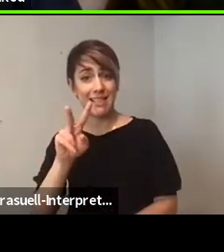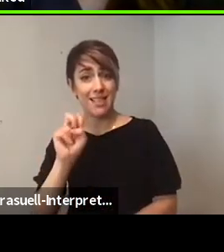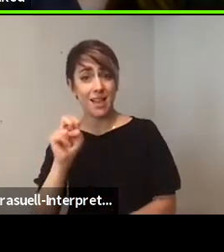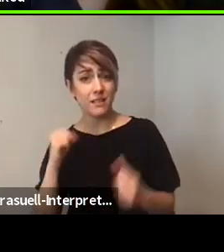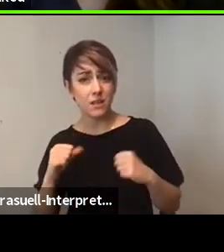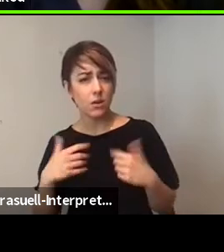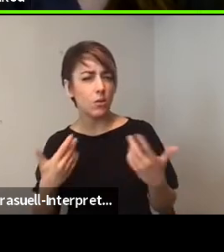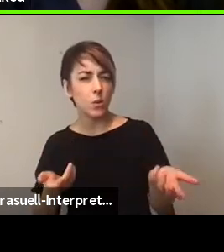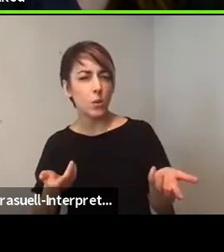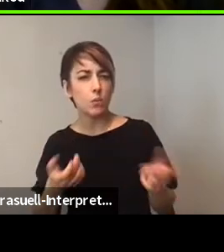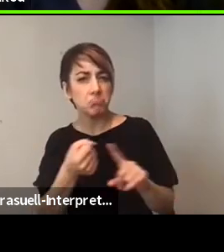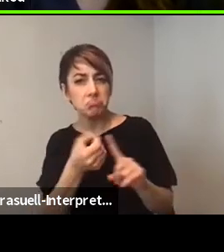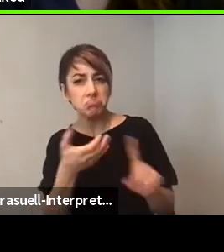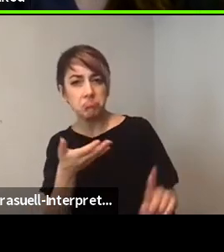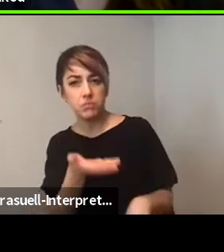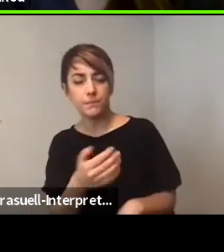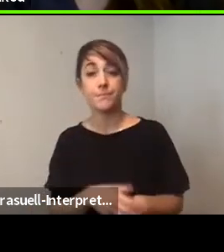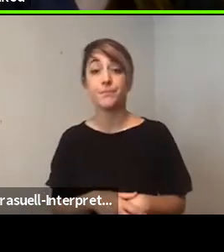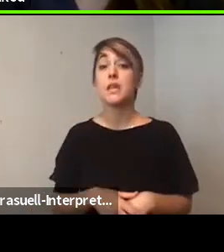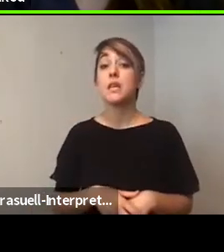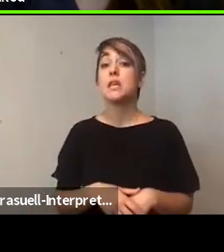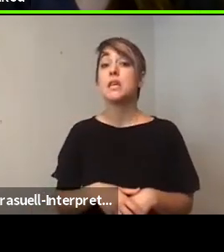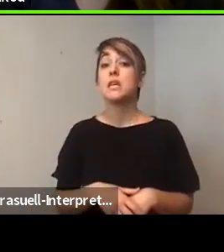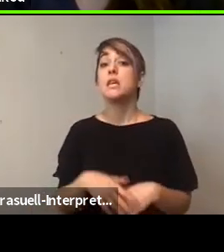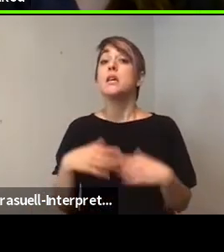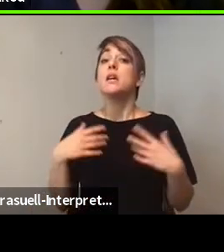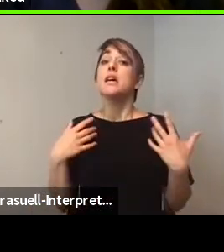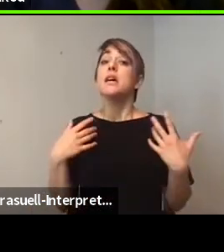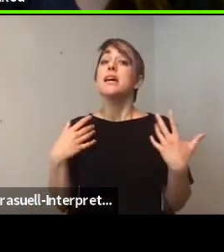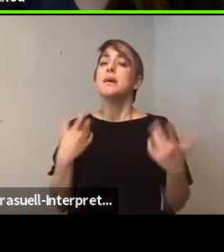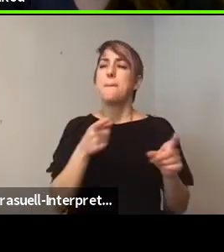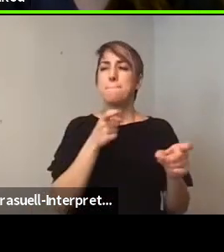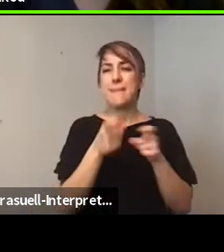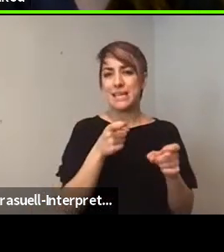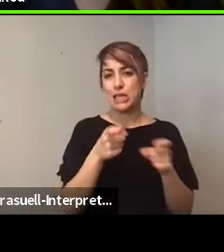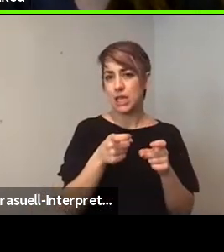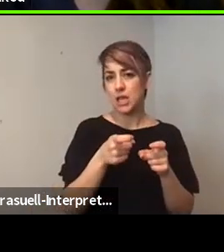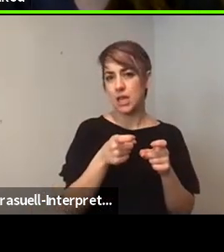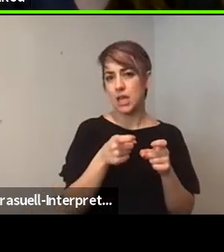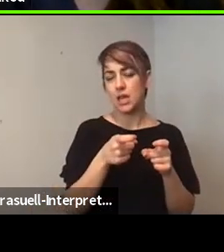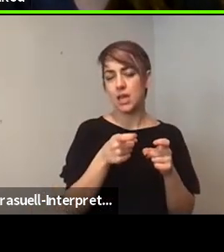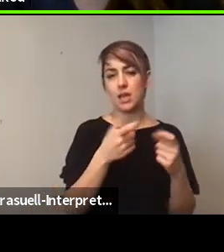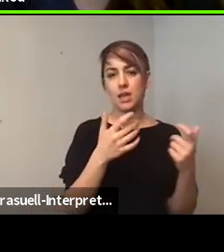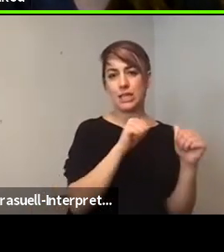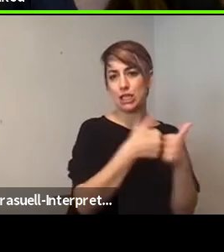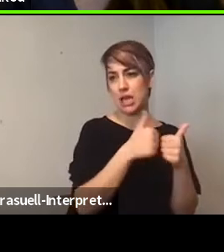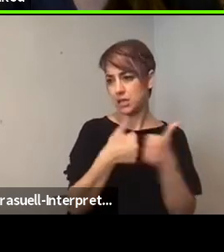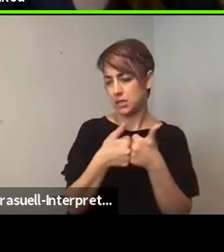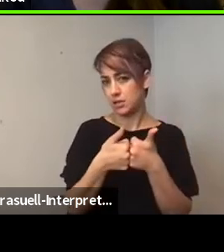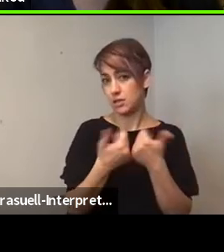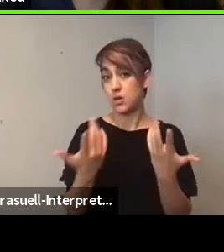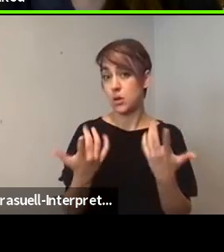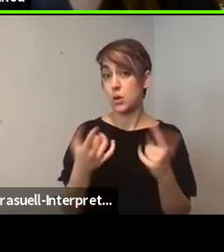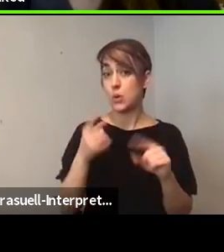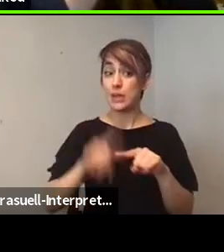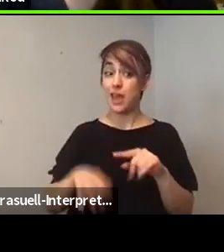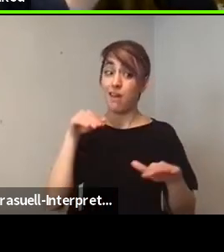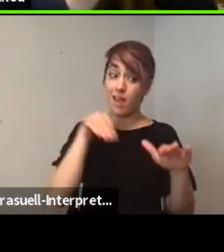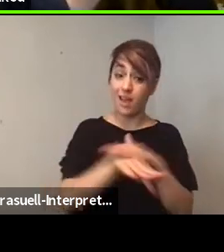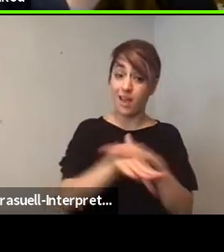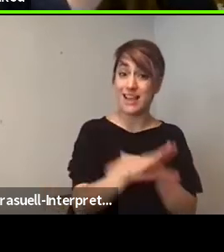It's dealing with the obstacles. So I said we cannot go indoors and we cannot perform in venues.